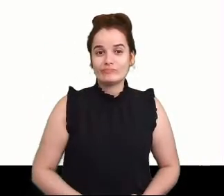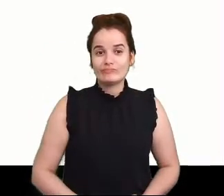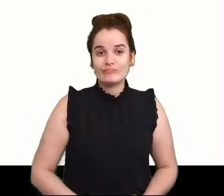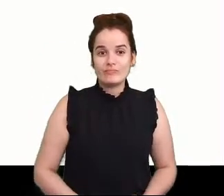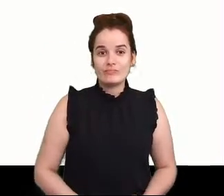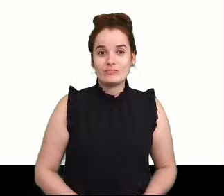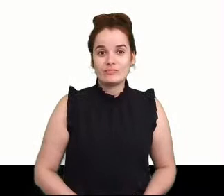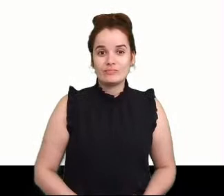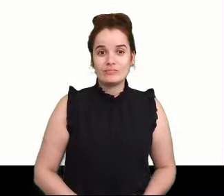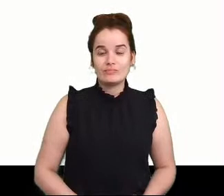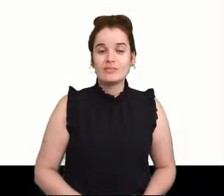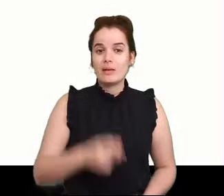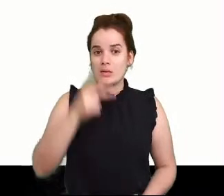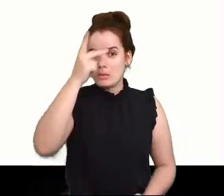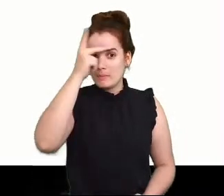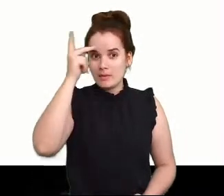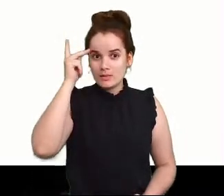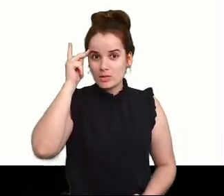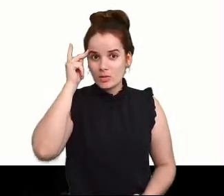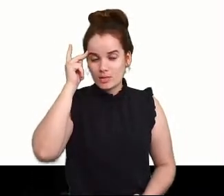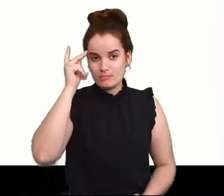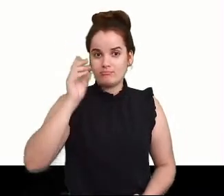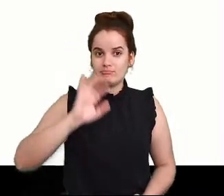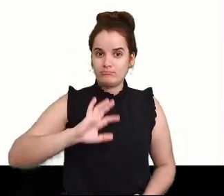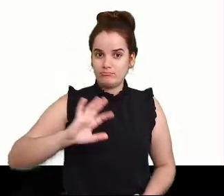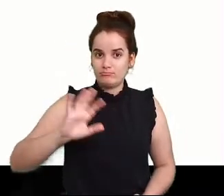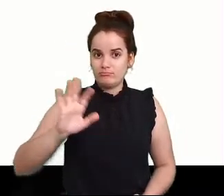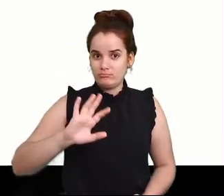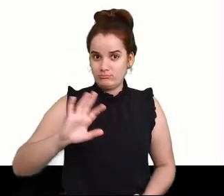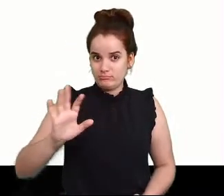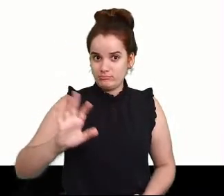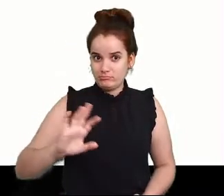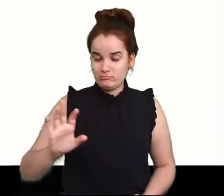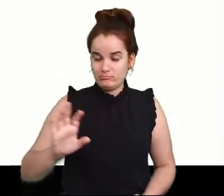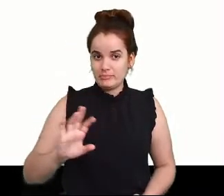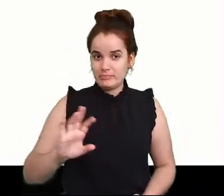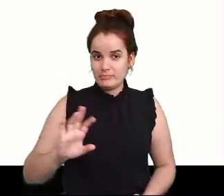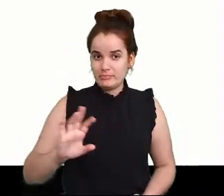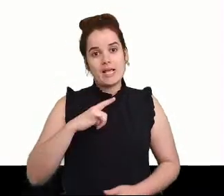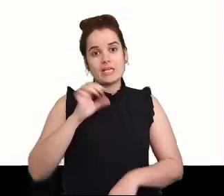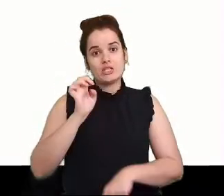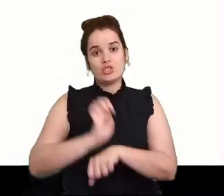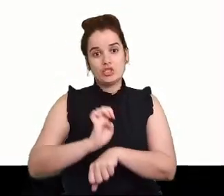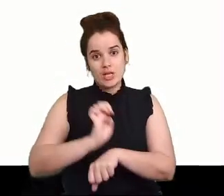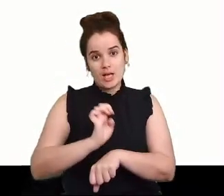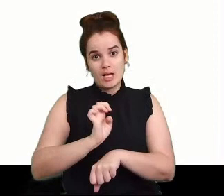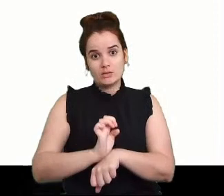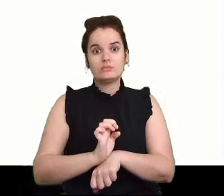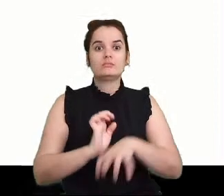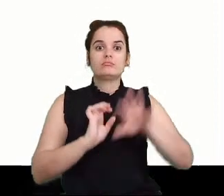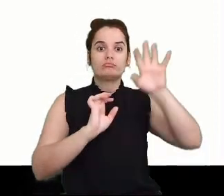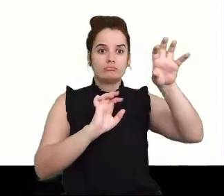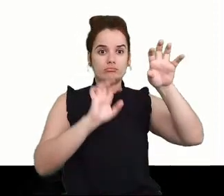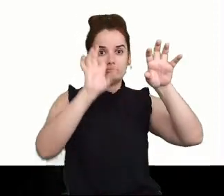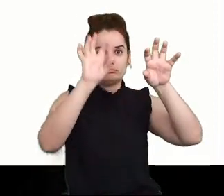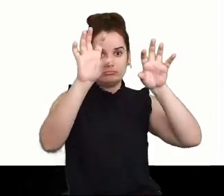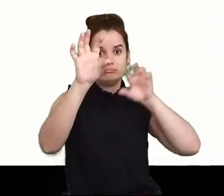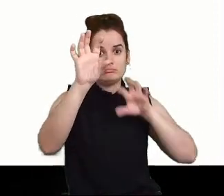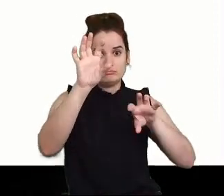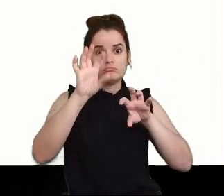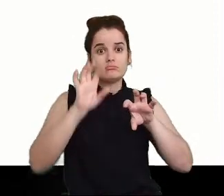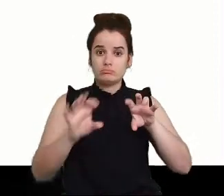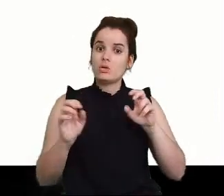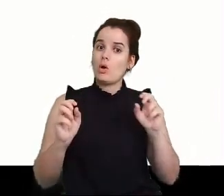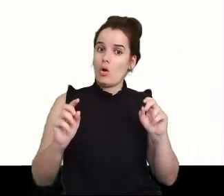changing states, but as it's changing states, it's not giving me anything on the status or which stage it